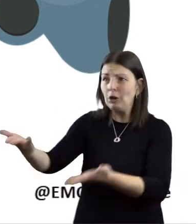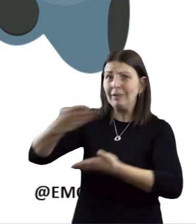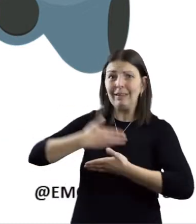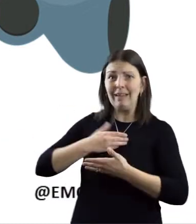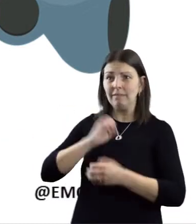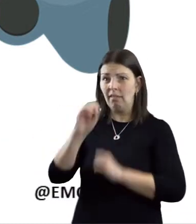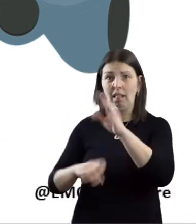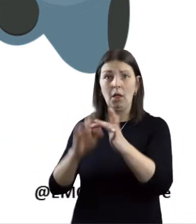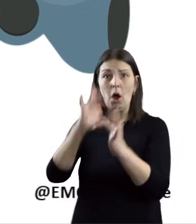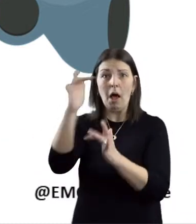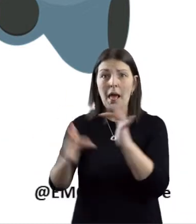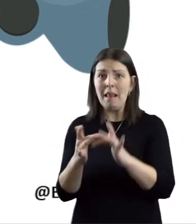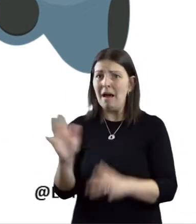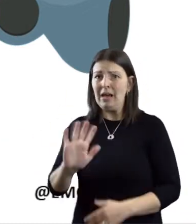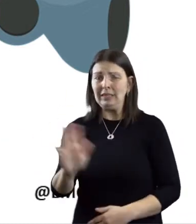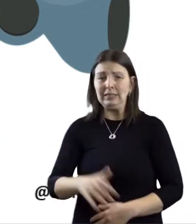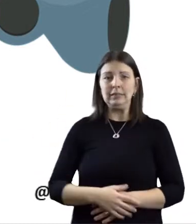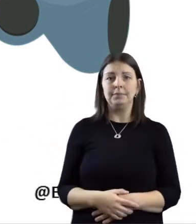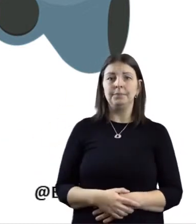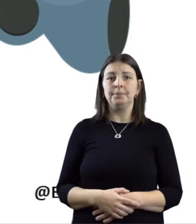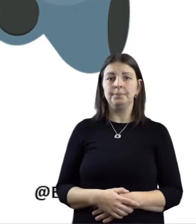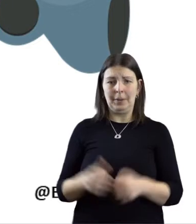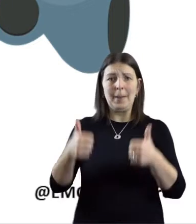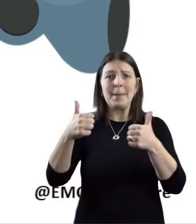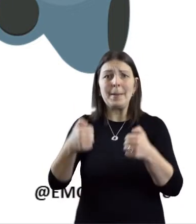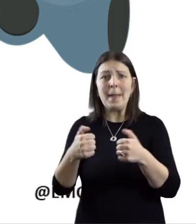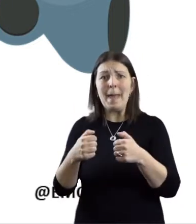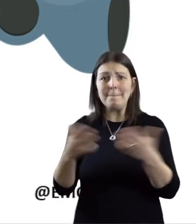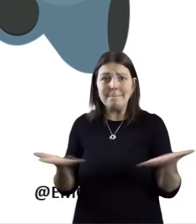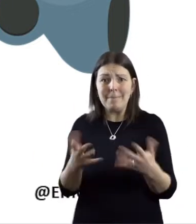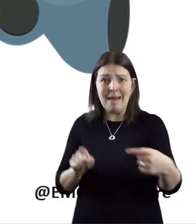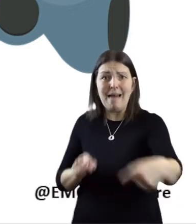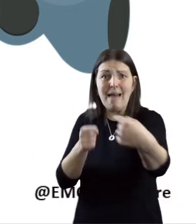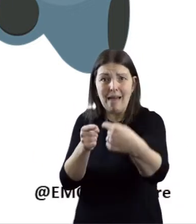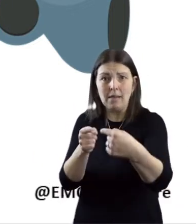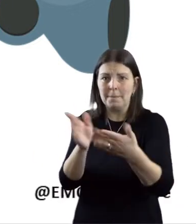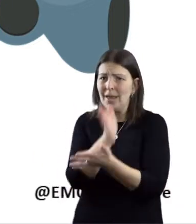doing and saying online. For more information about what you can do, visit